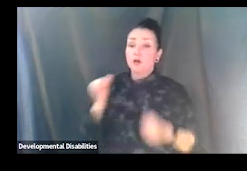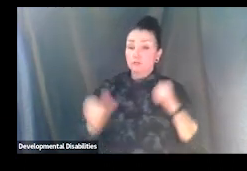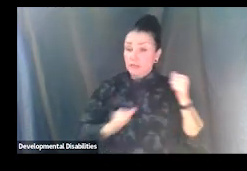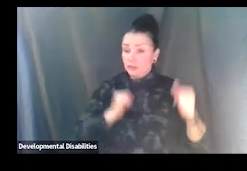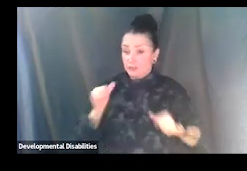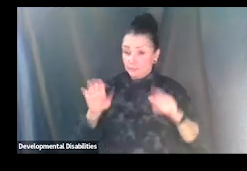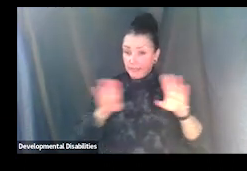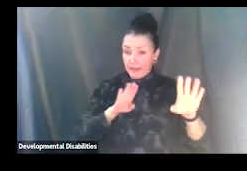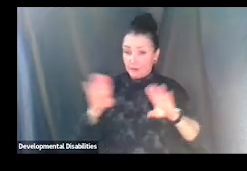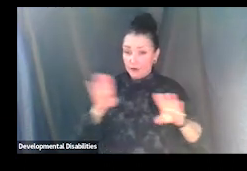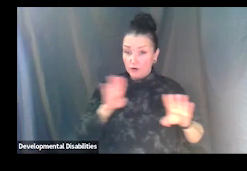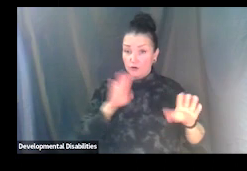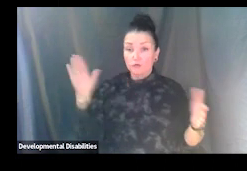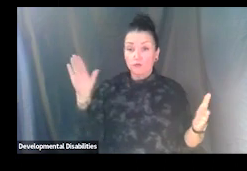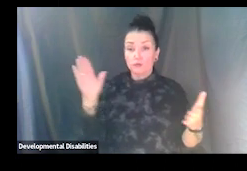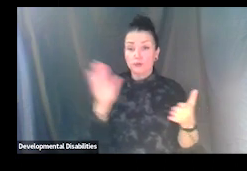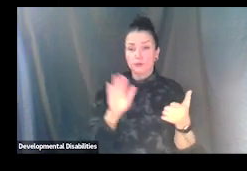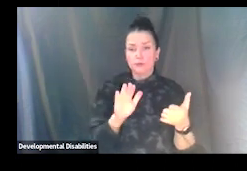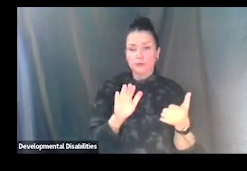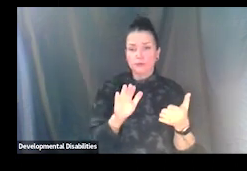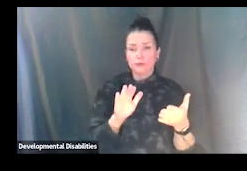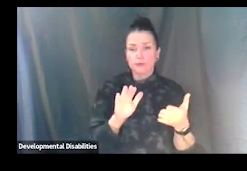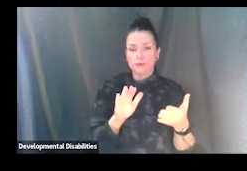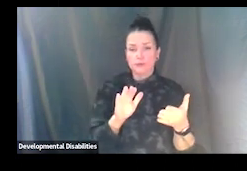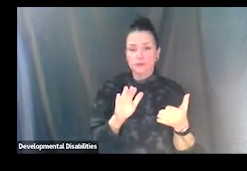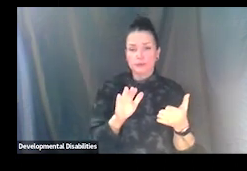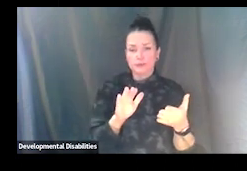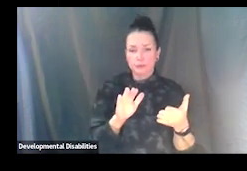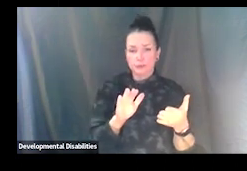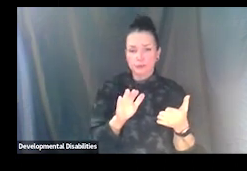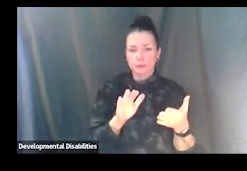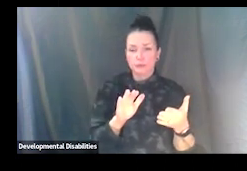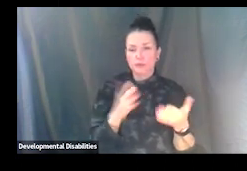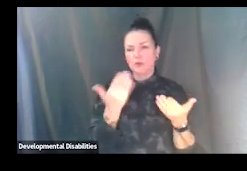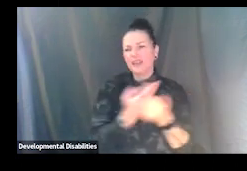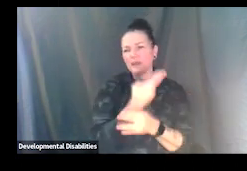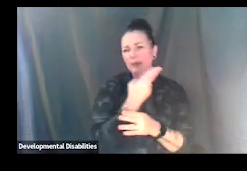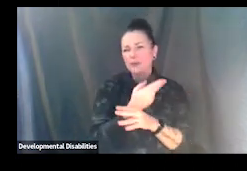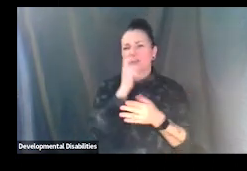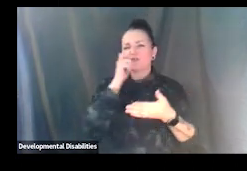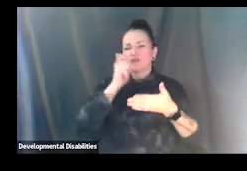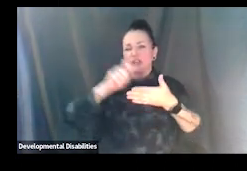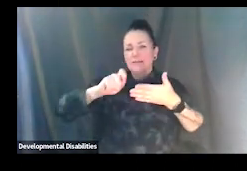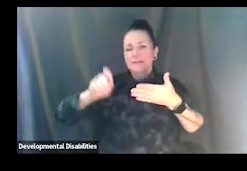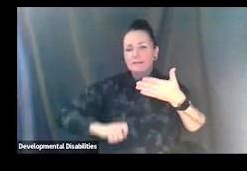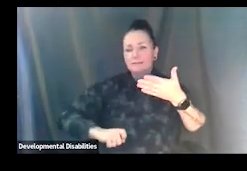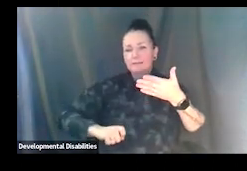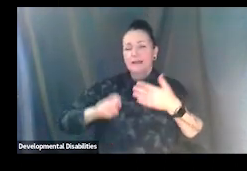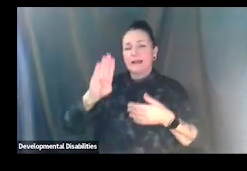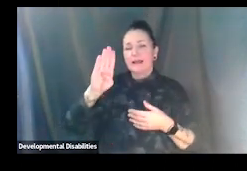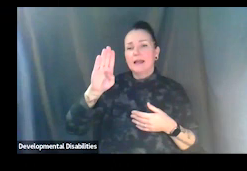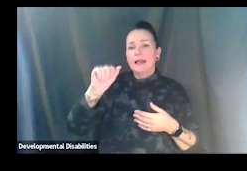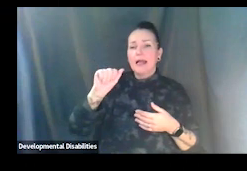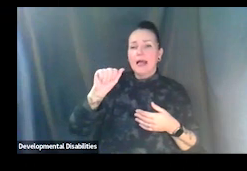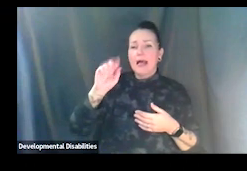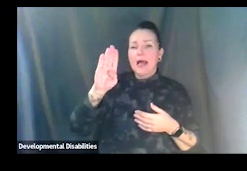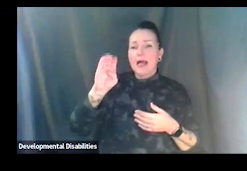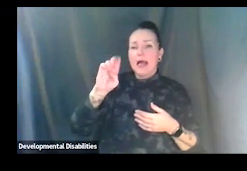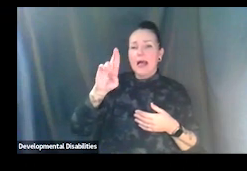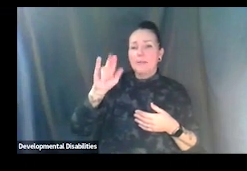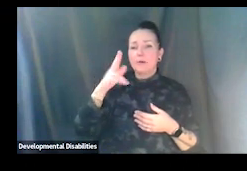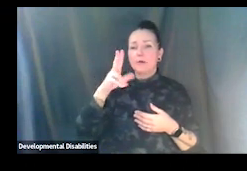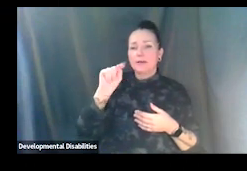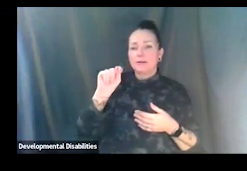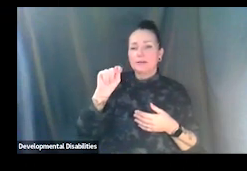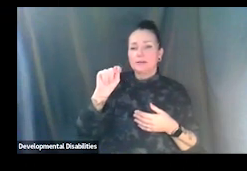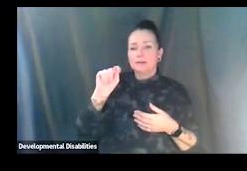people's scores on the irritability subscale of the aberrant behavior checklist, so after 8 weeks, people taking risperidone were